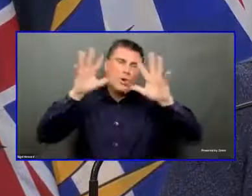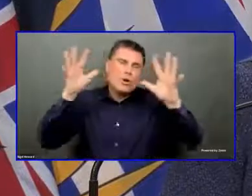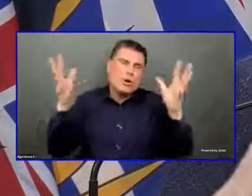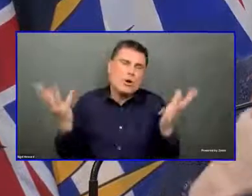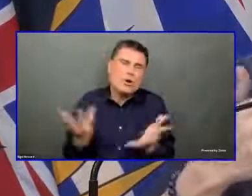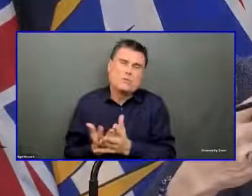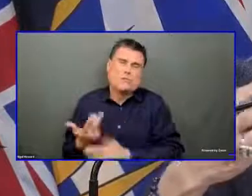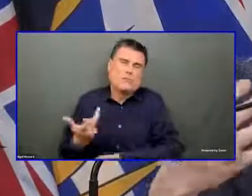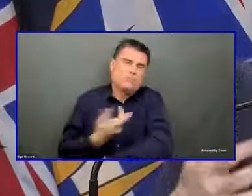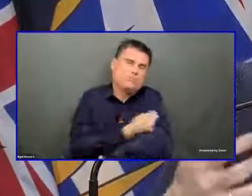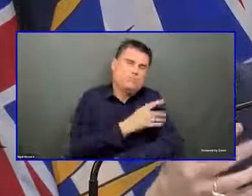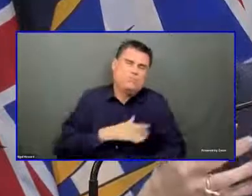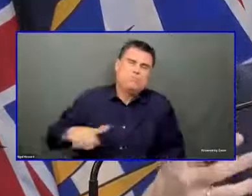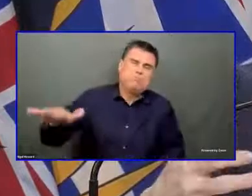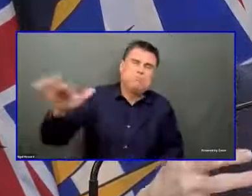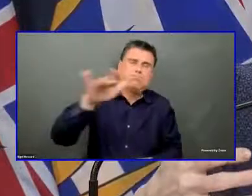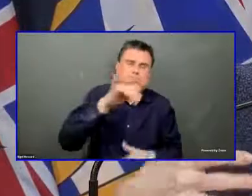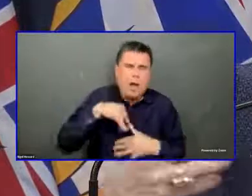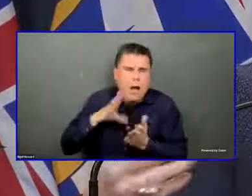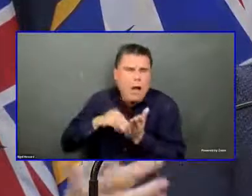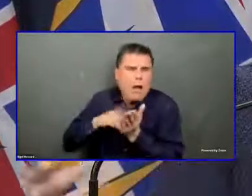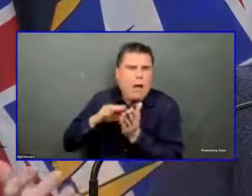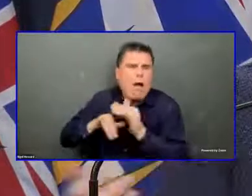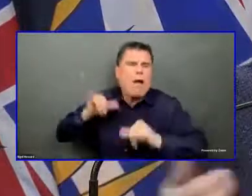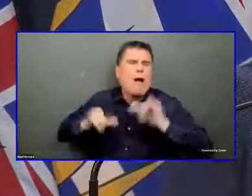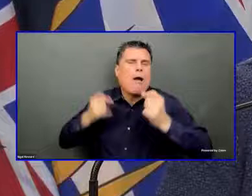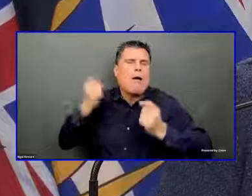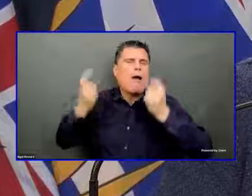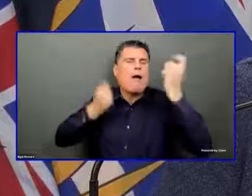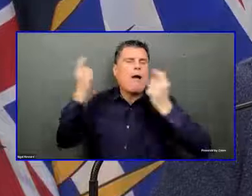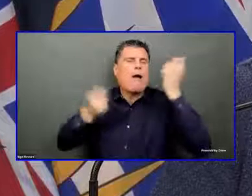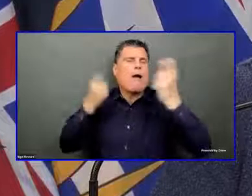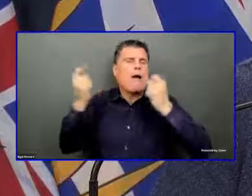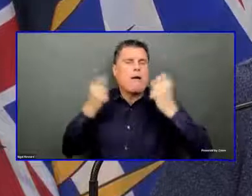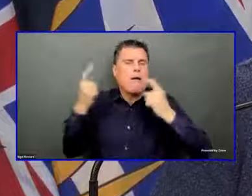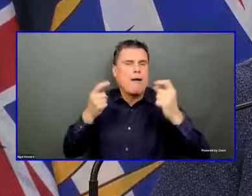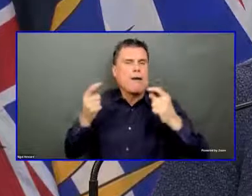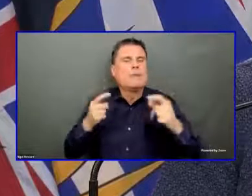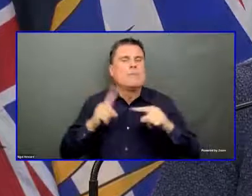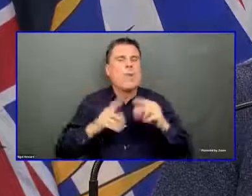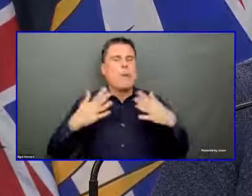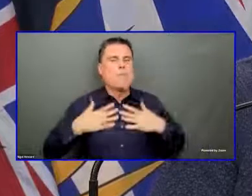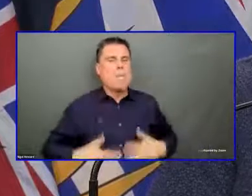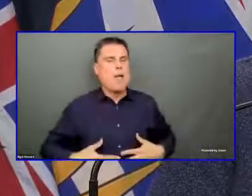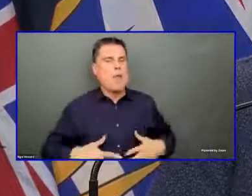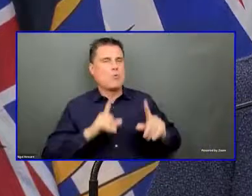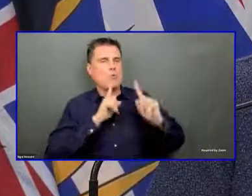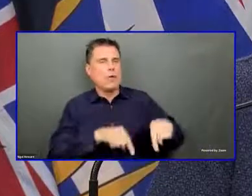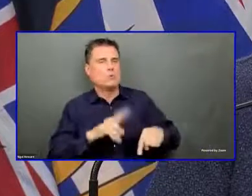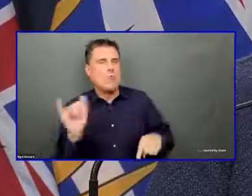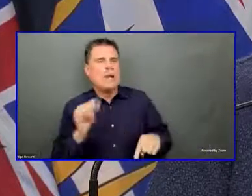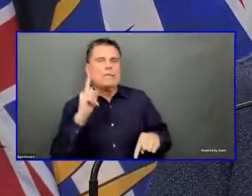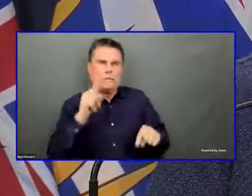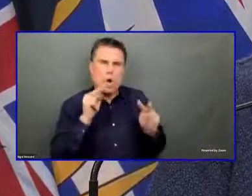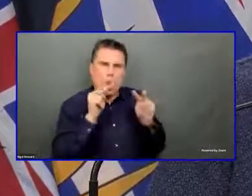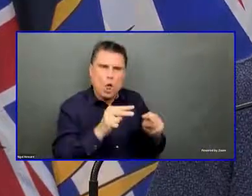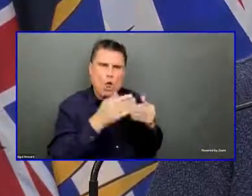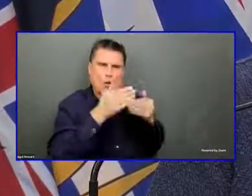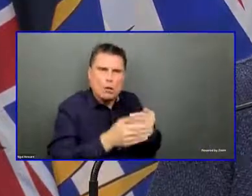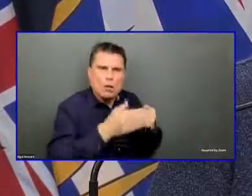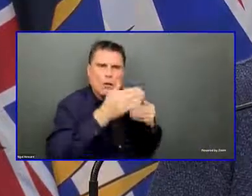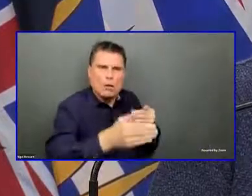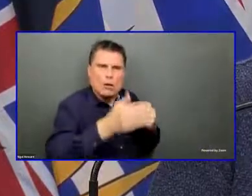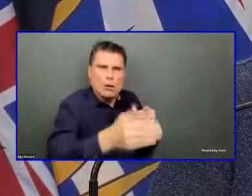understand some of the medium term, and we get more information about longer term impacts. So the initial advice that came